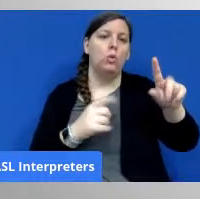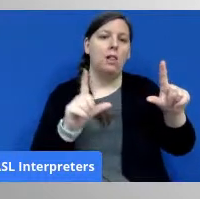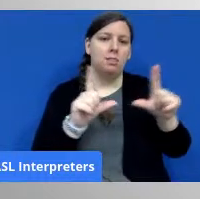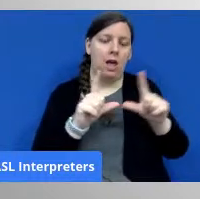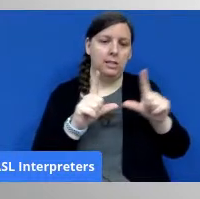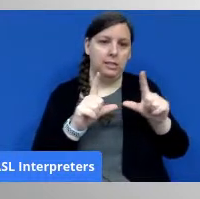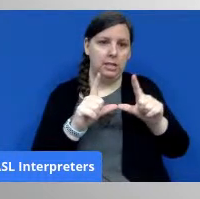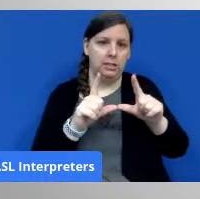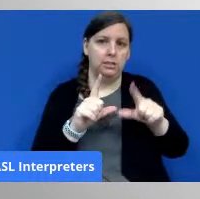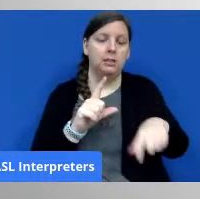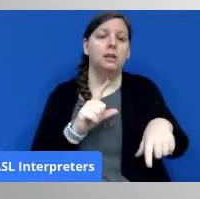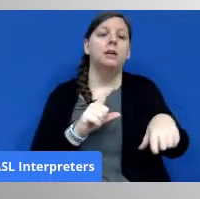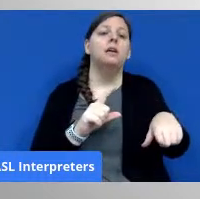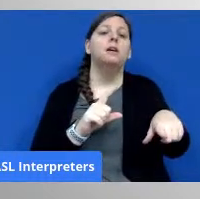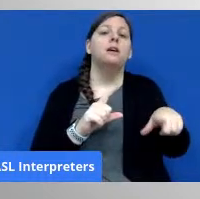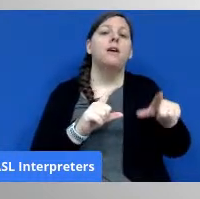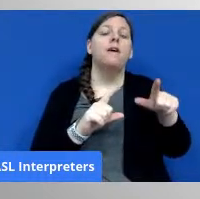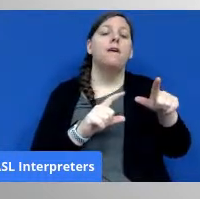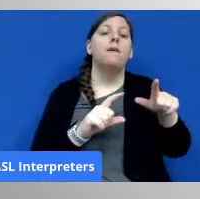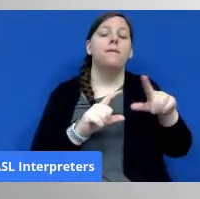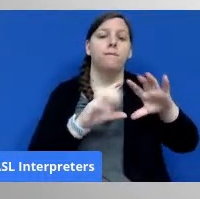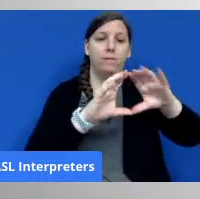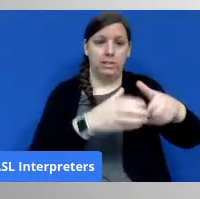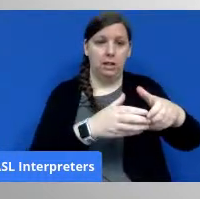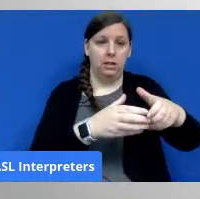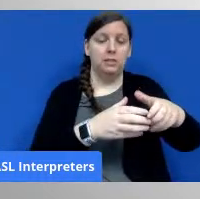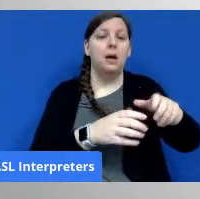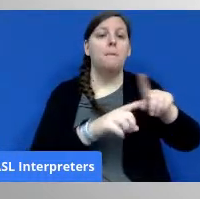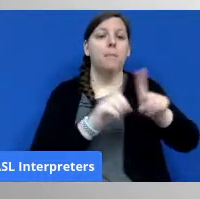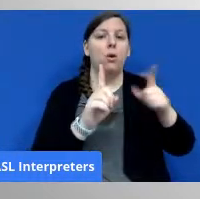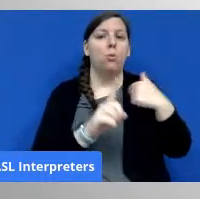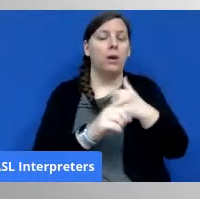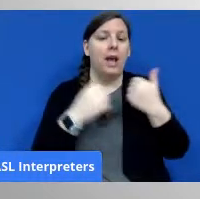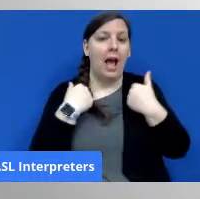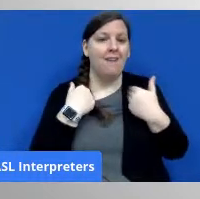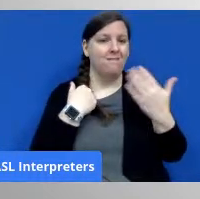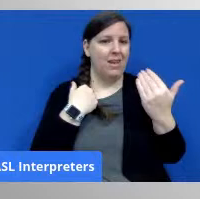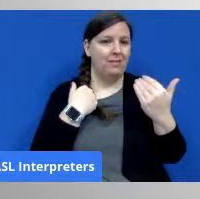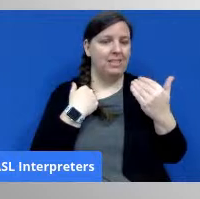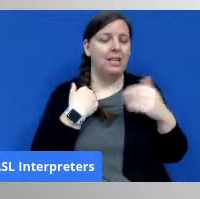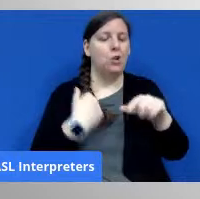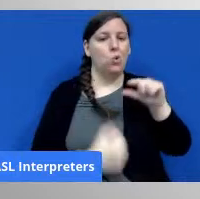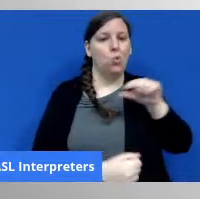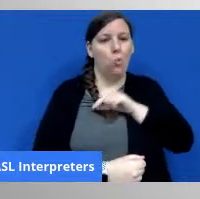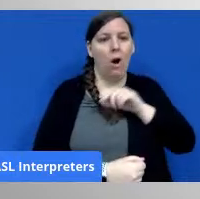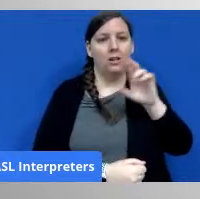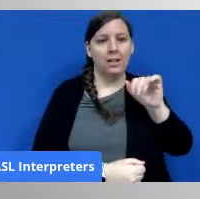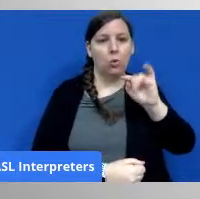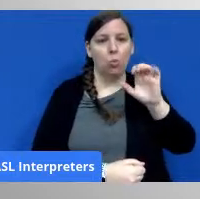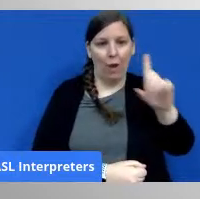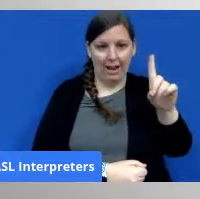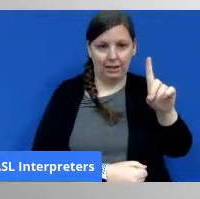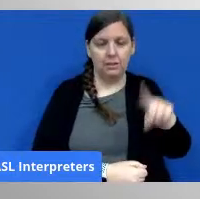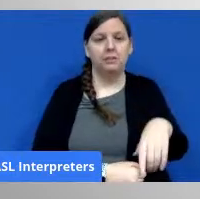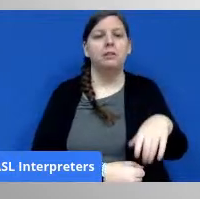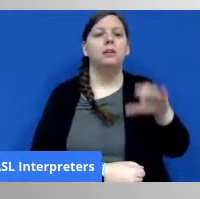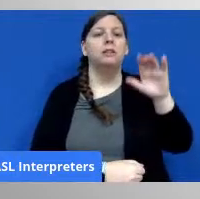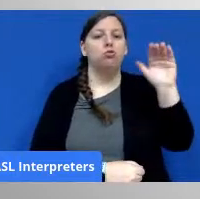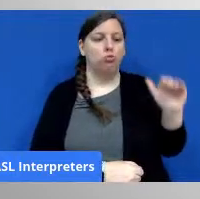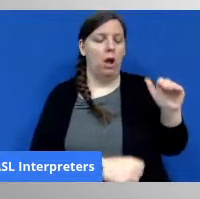15 quality rated child care facilities. Okay. The sampling that I did was from that. Now, that being said,